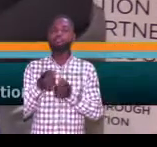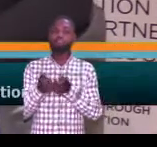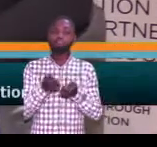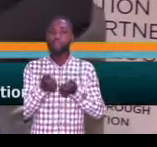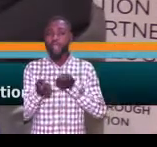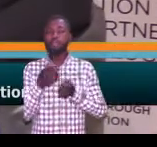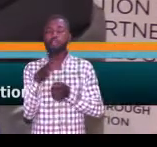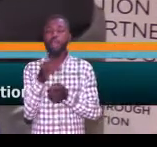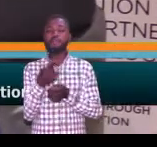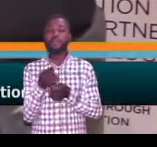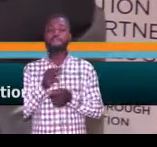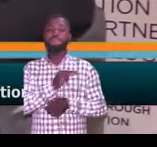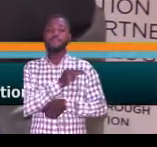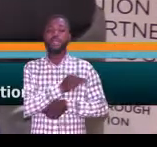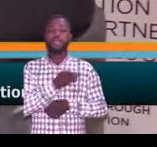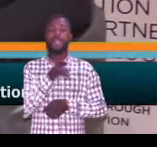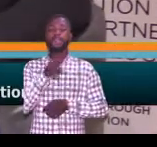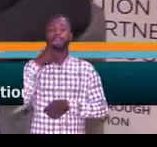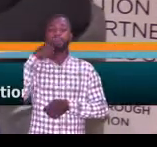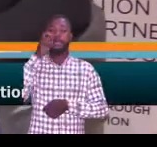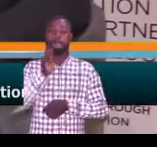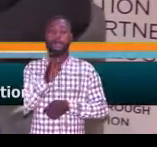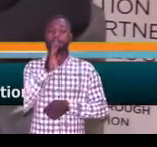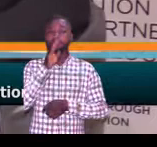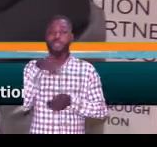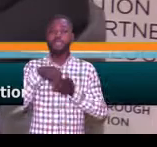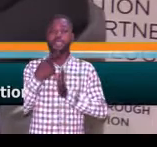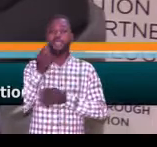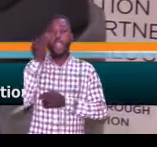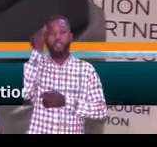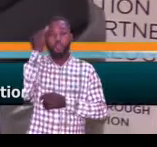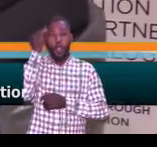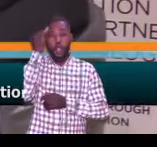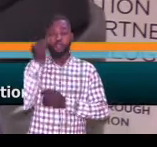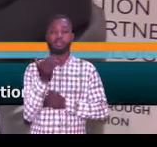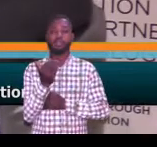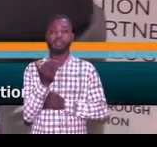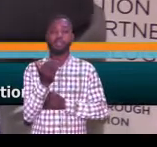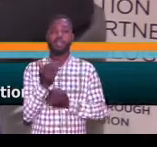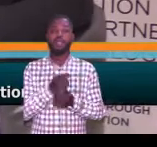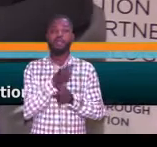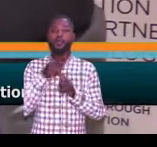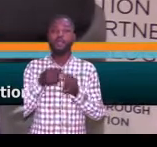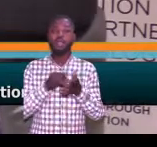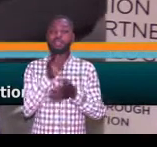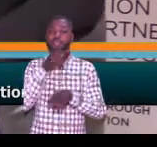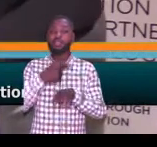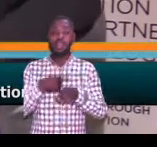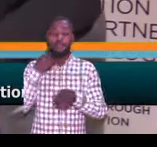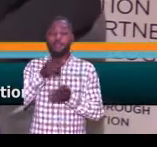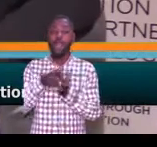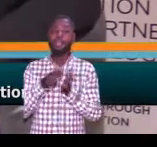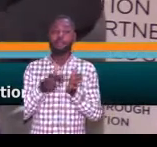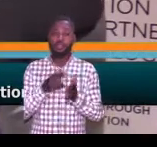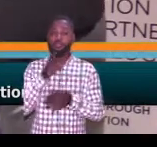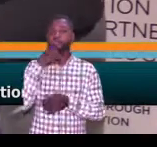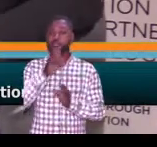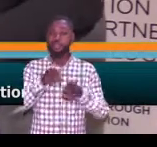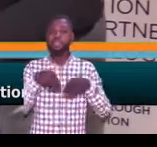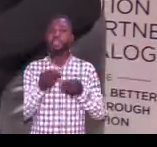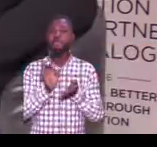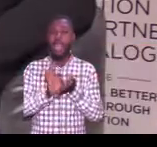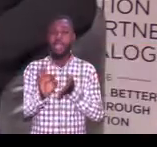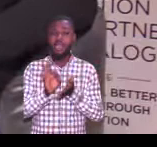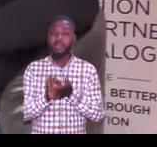the ministry, you must be in the know. When it's time for reporting, you have to